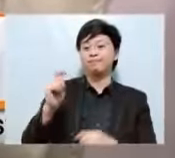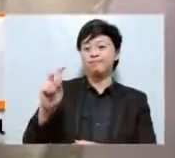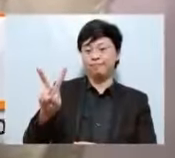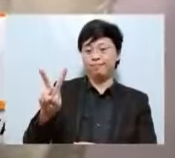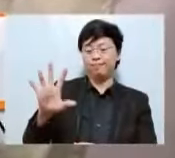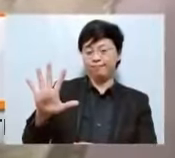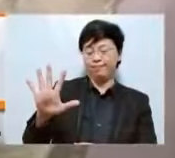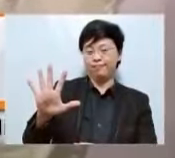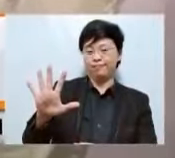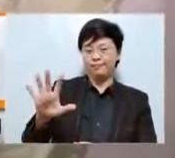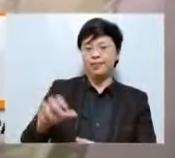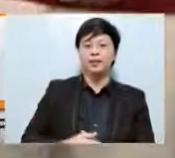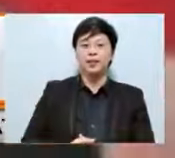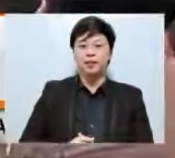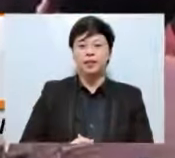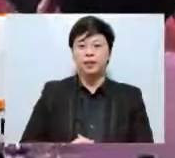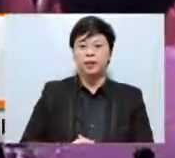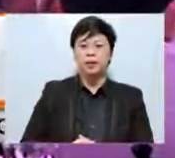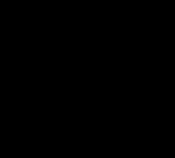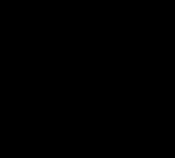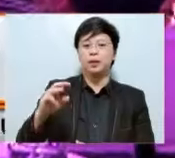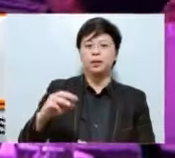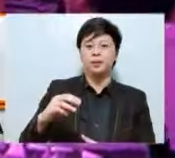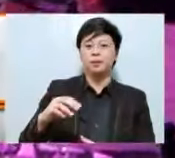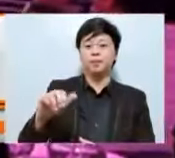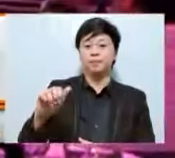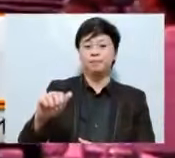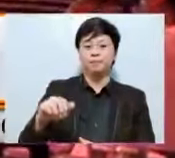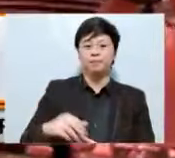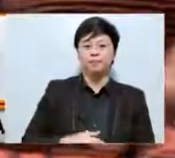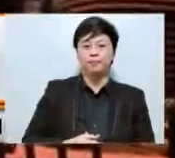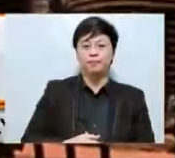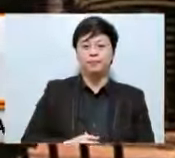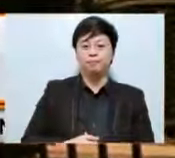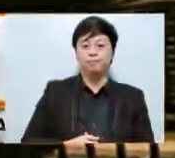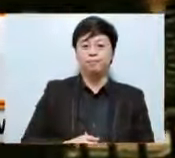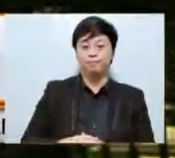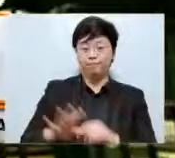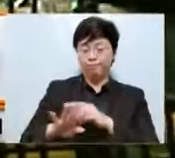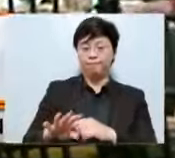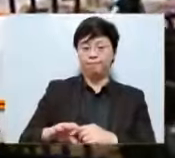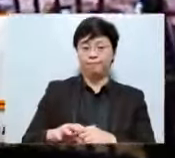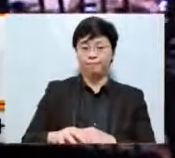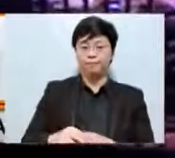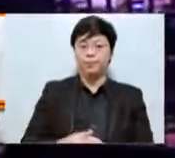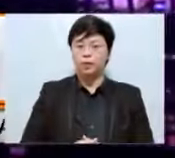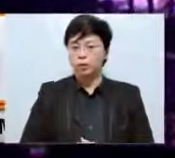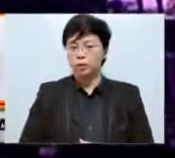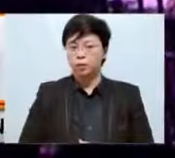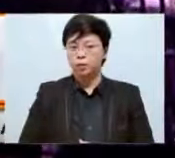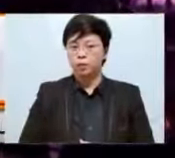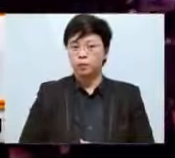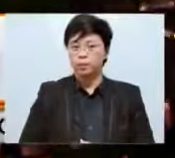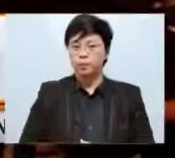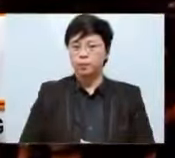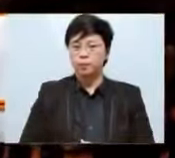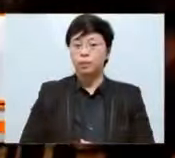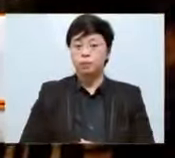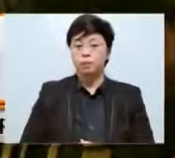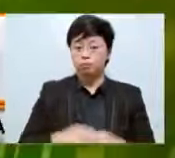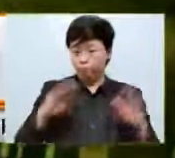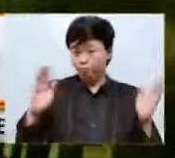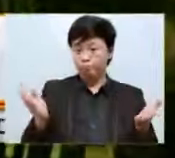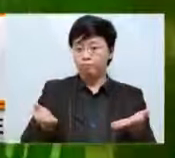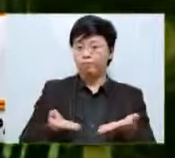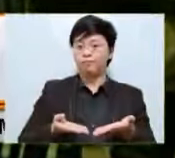mga Muhlach. Dressed to the nines sila sa Barangay 5 Trade Launch, kung saan ipinakilala ang show